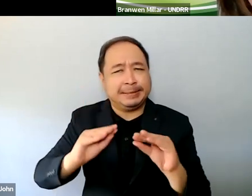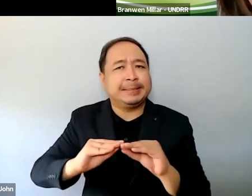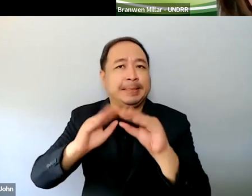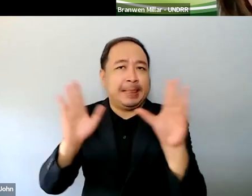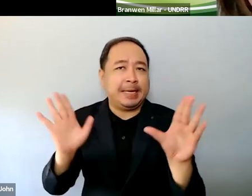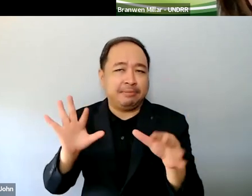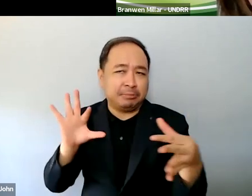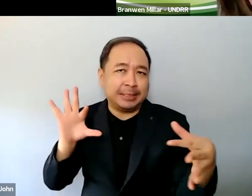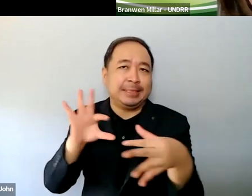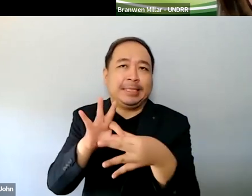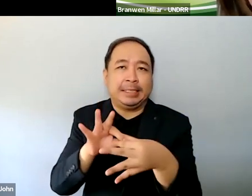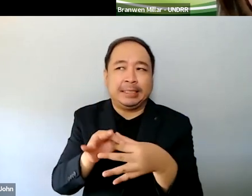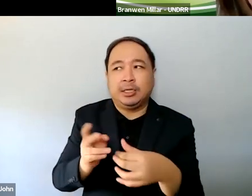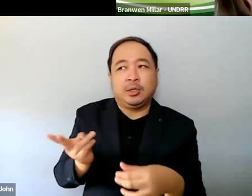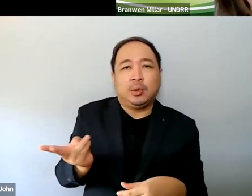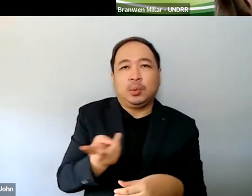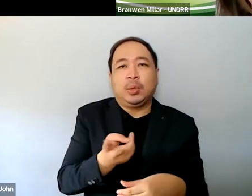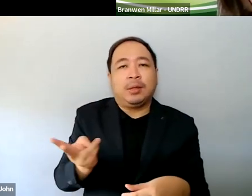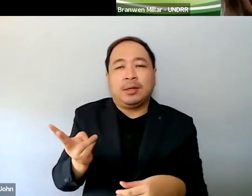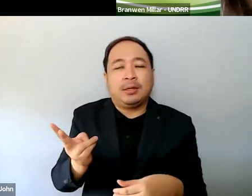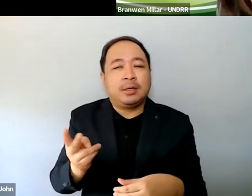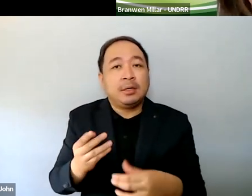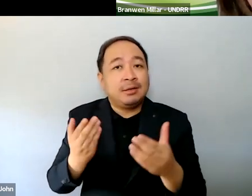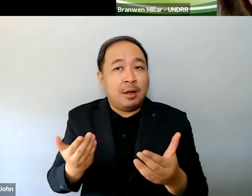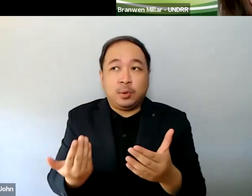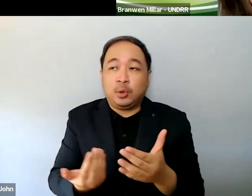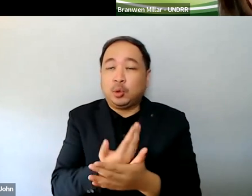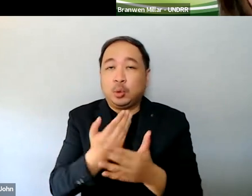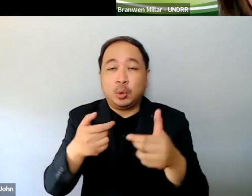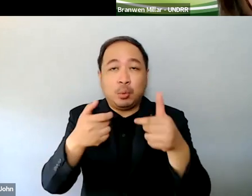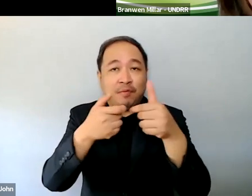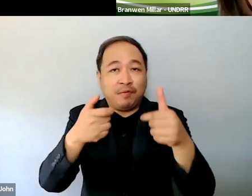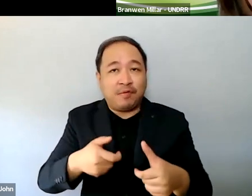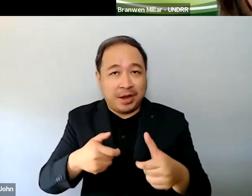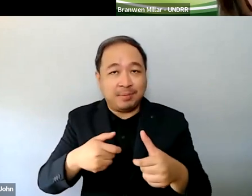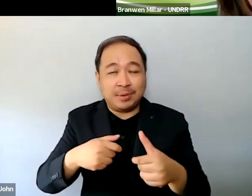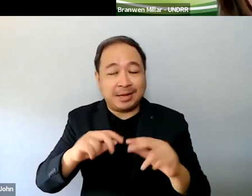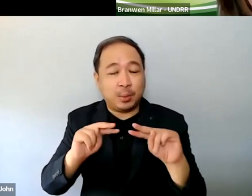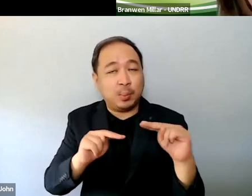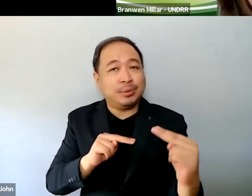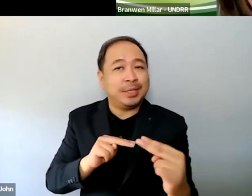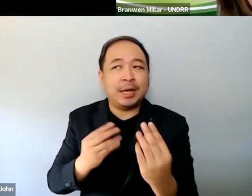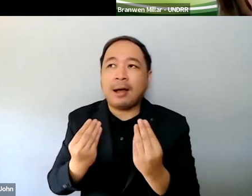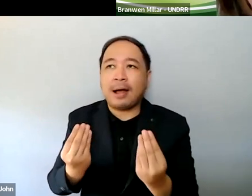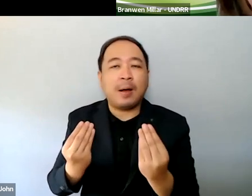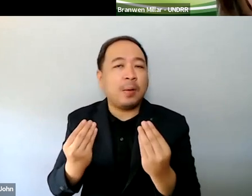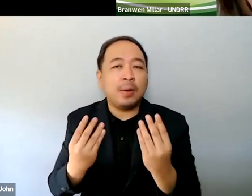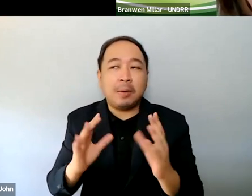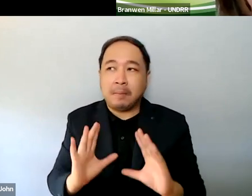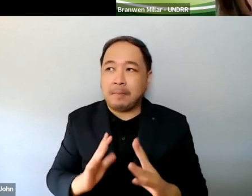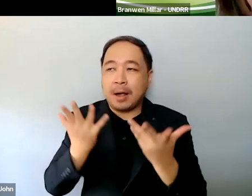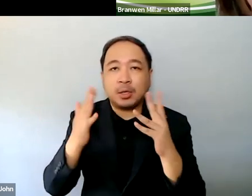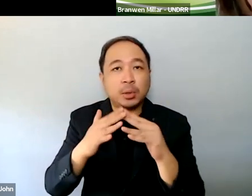because the new framework of how the biodiversity conservation, sustainable use,